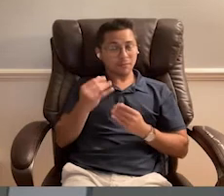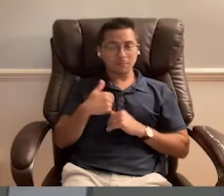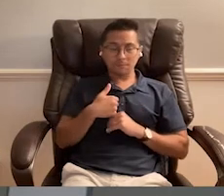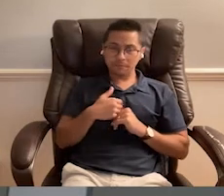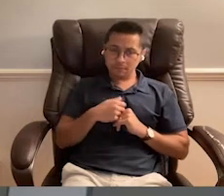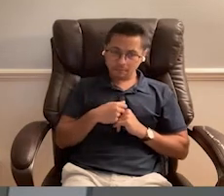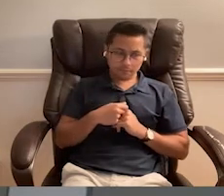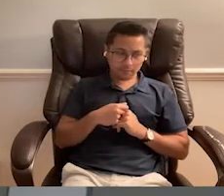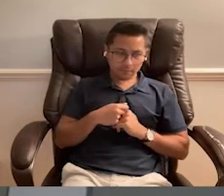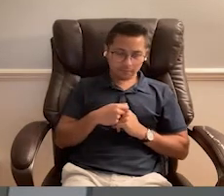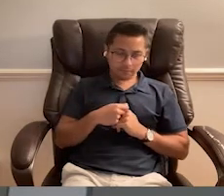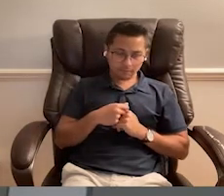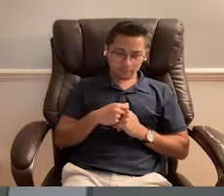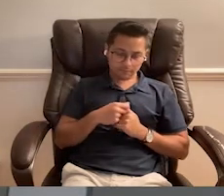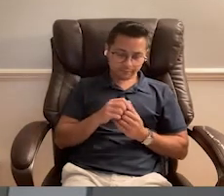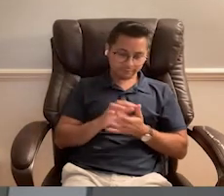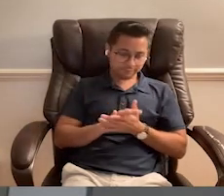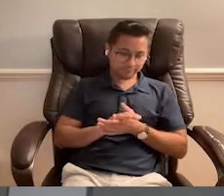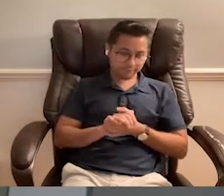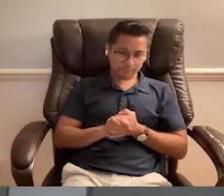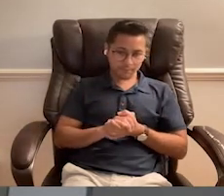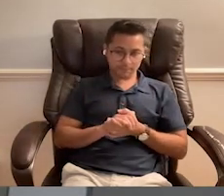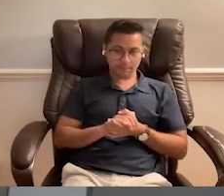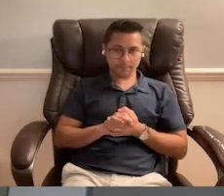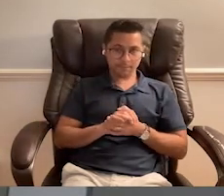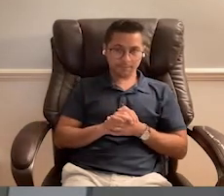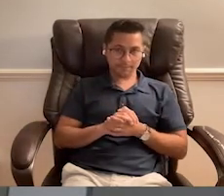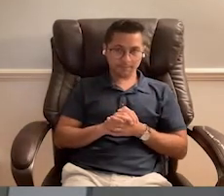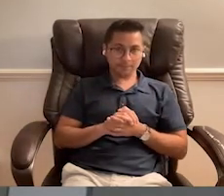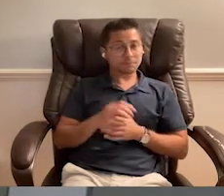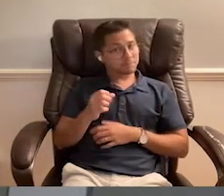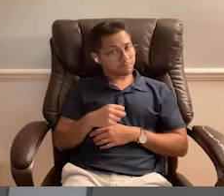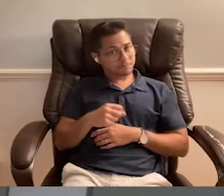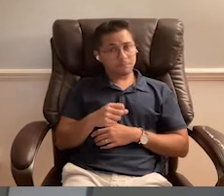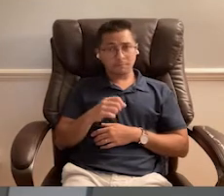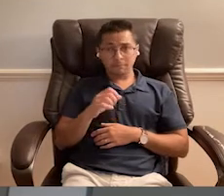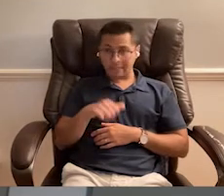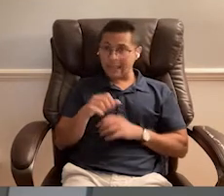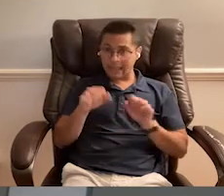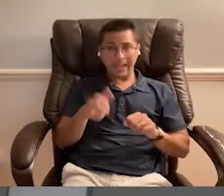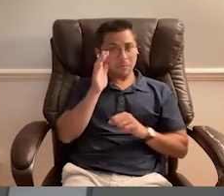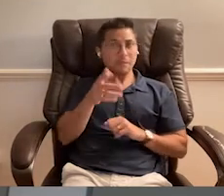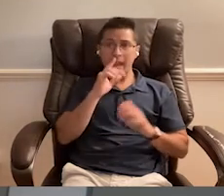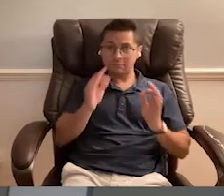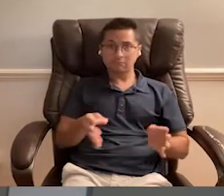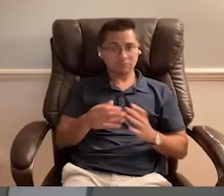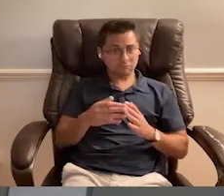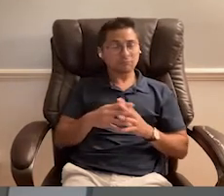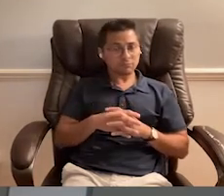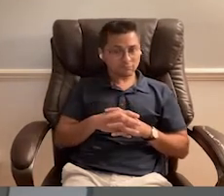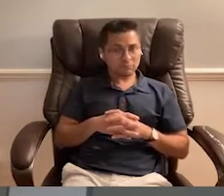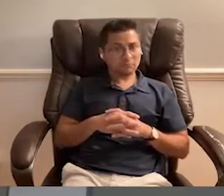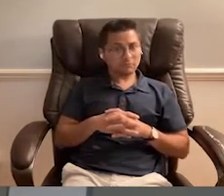What we do is we will review the information. Well, I was wondering if specific testing is listening to you, as often as super.